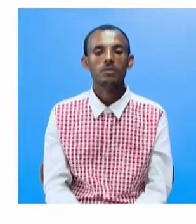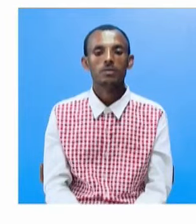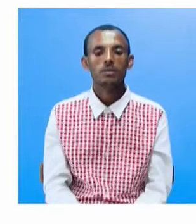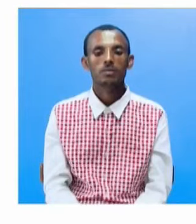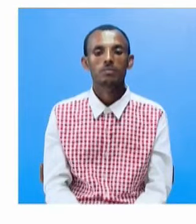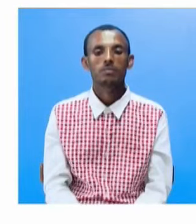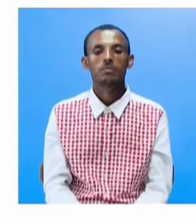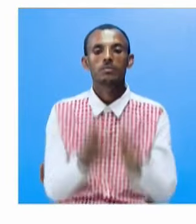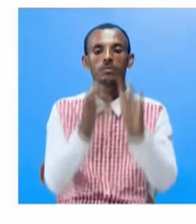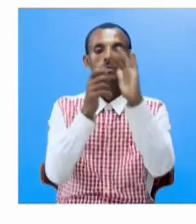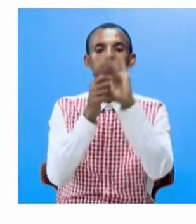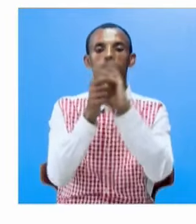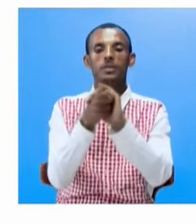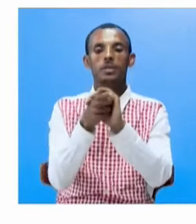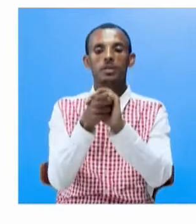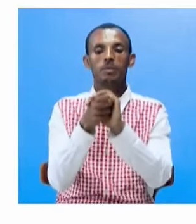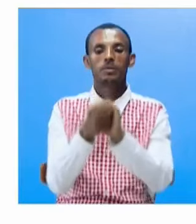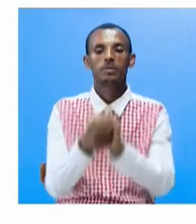Example.